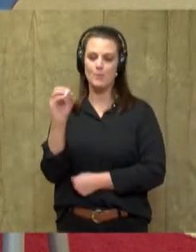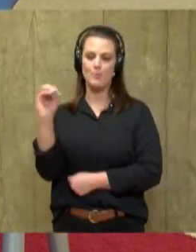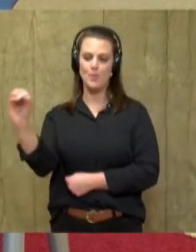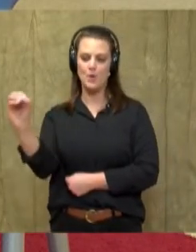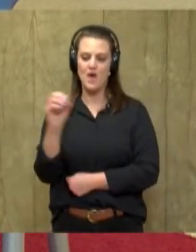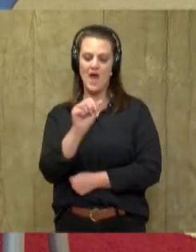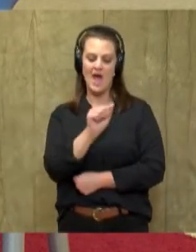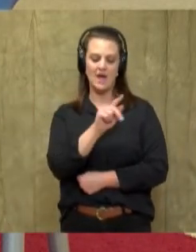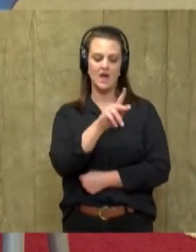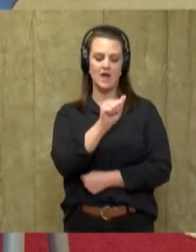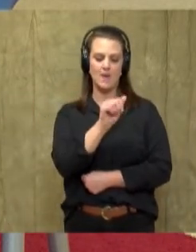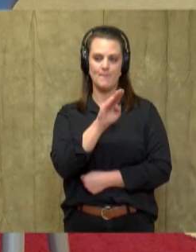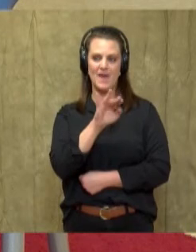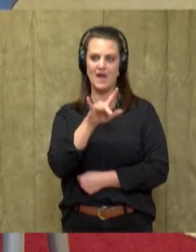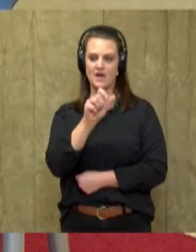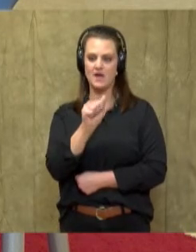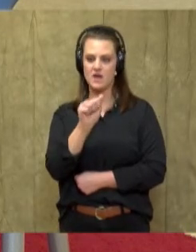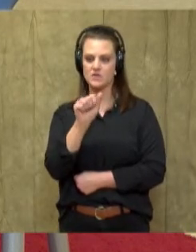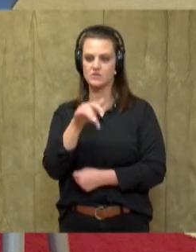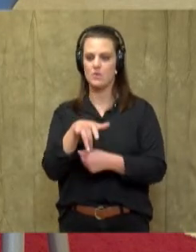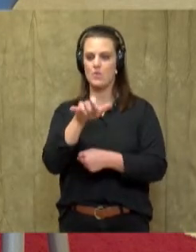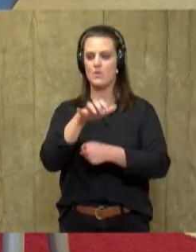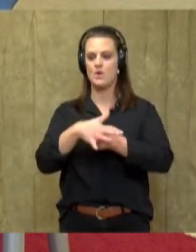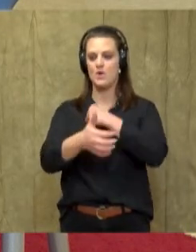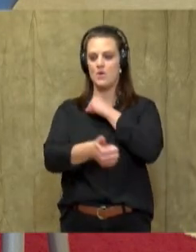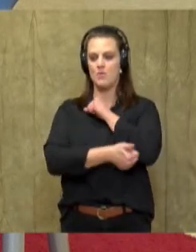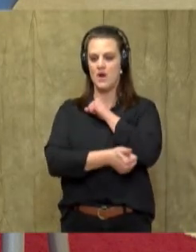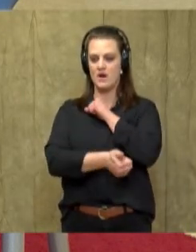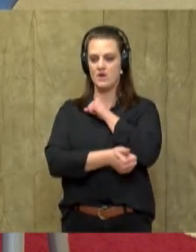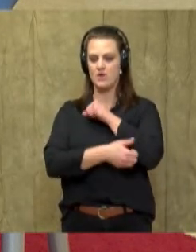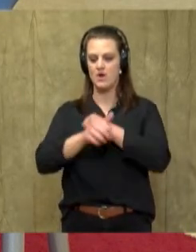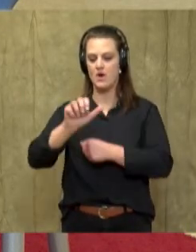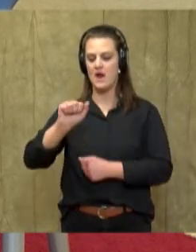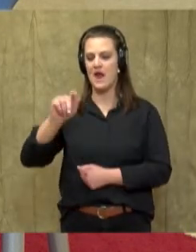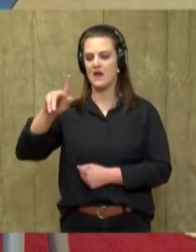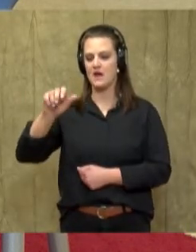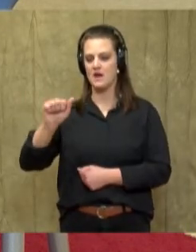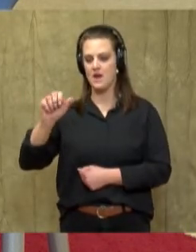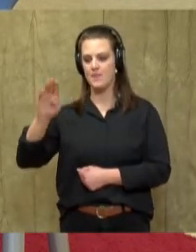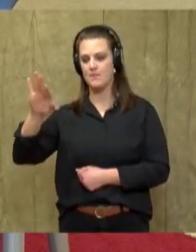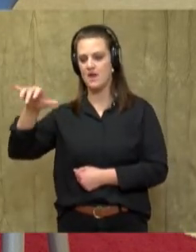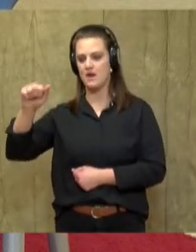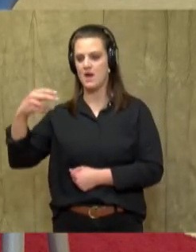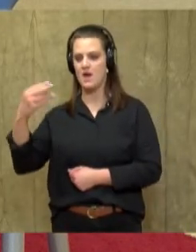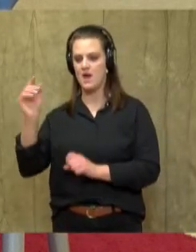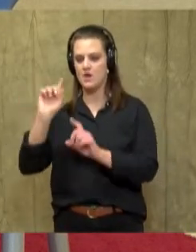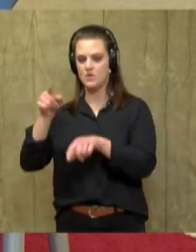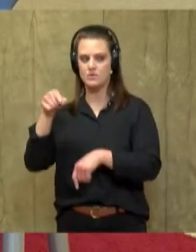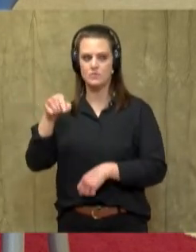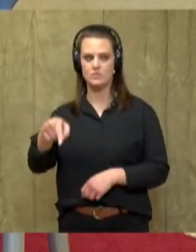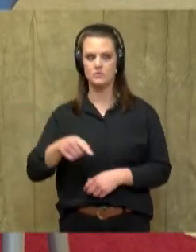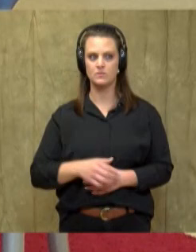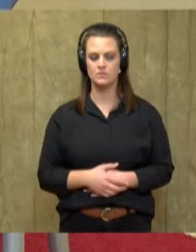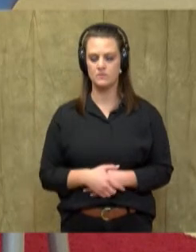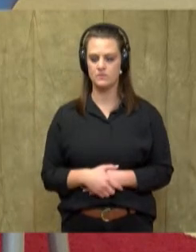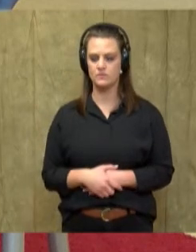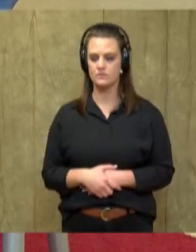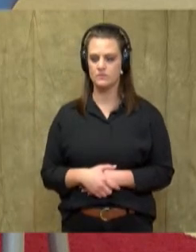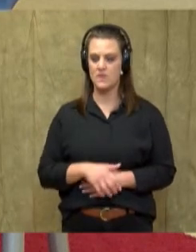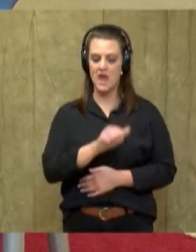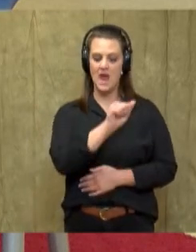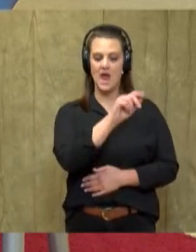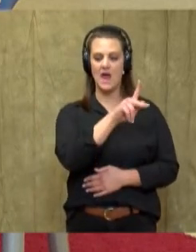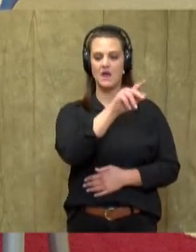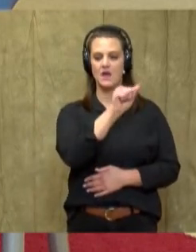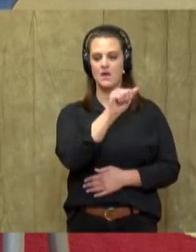boo. Acca, bacca, soda cracker. Out goes you. One more